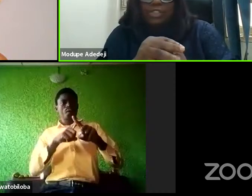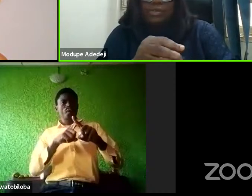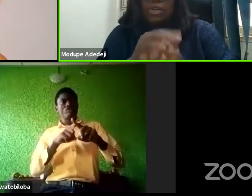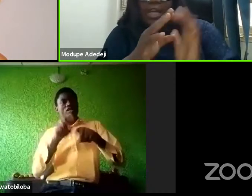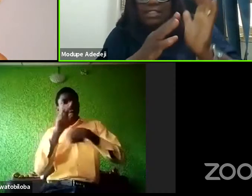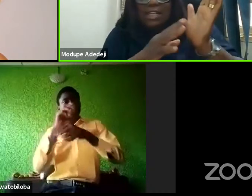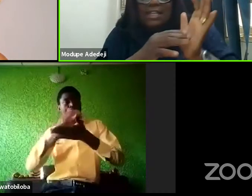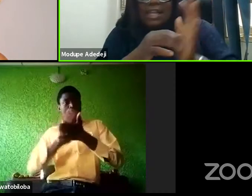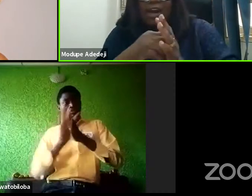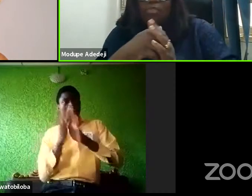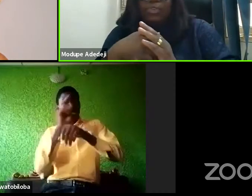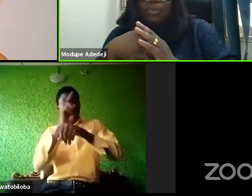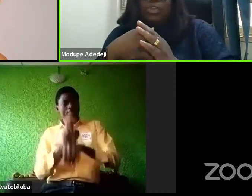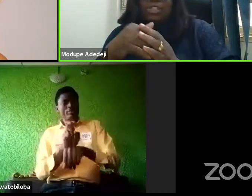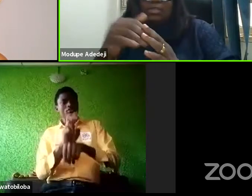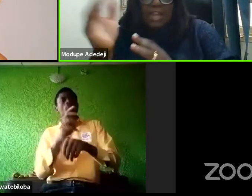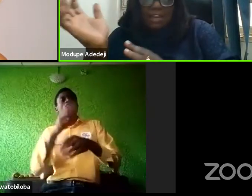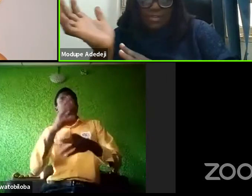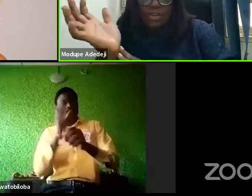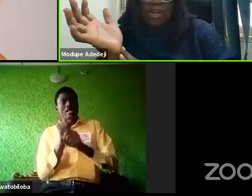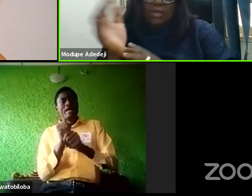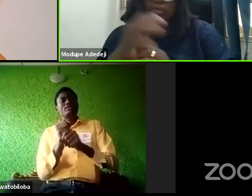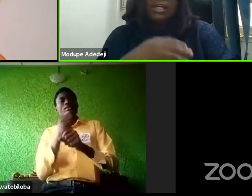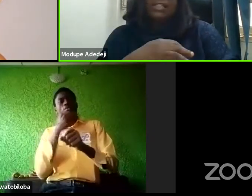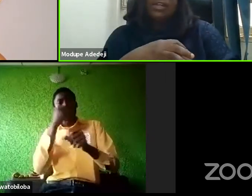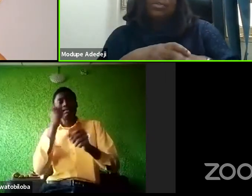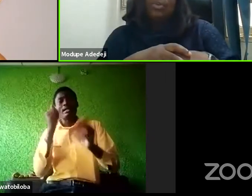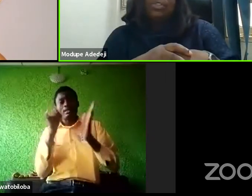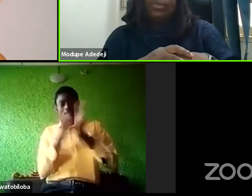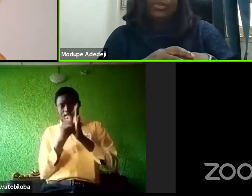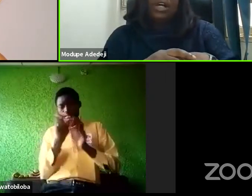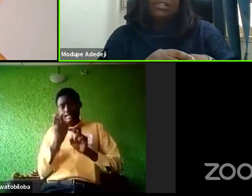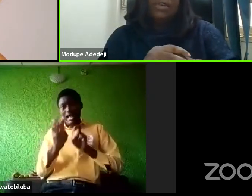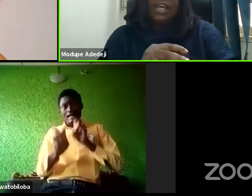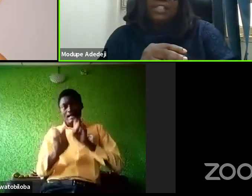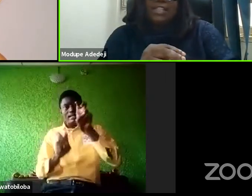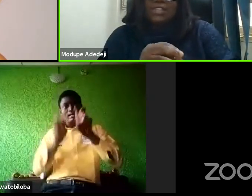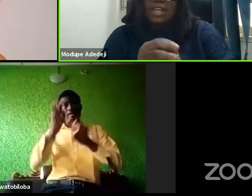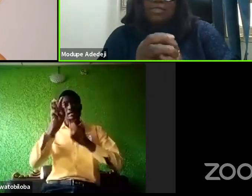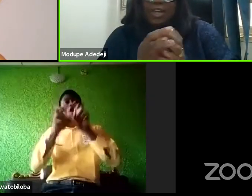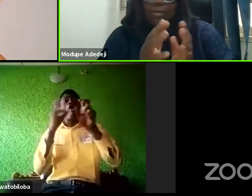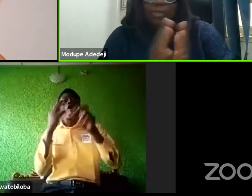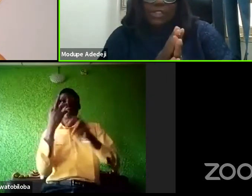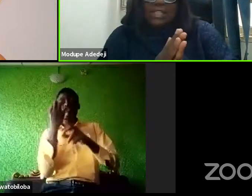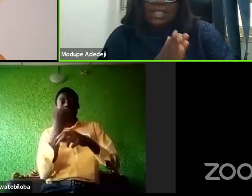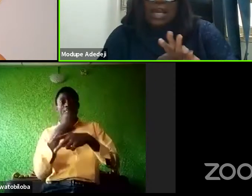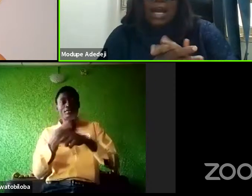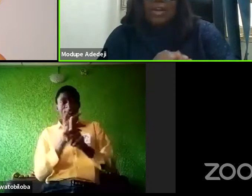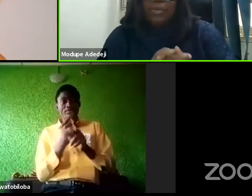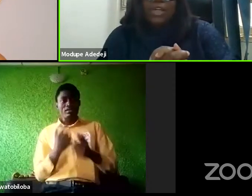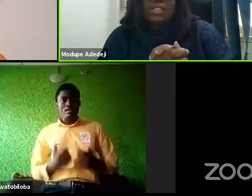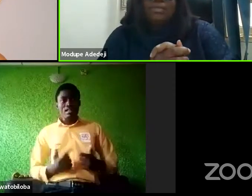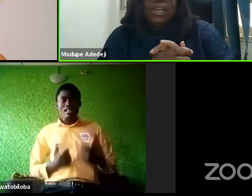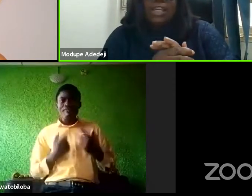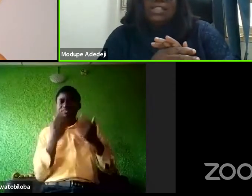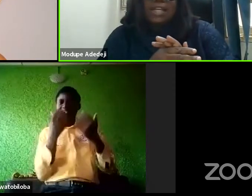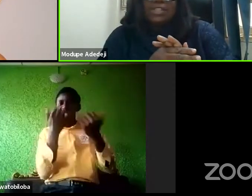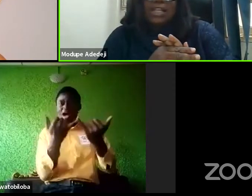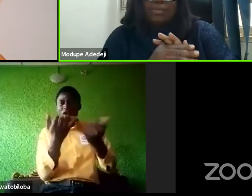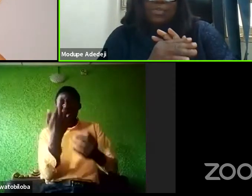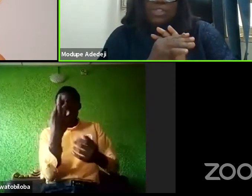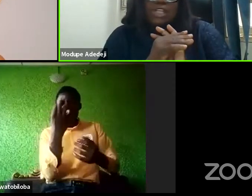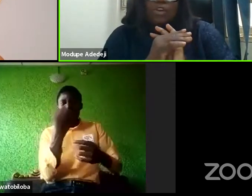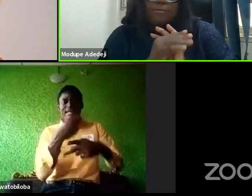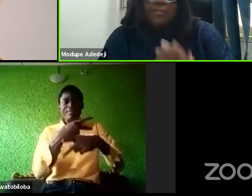climacteric period. That's a ladder of the reproductive life and all that. So the reproductive age is actually very important. Our reproductive age